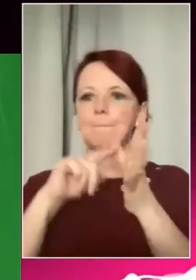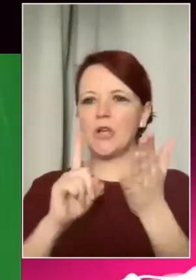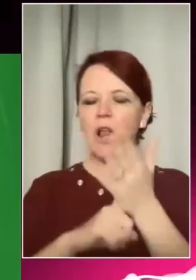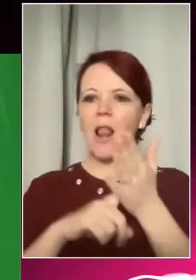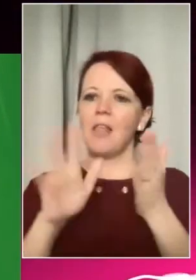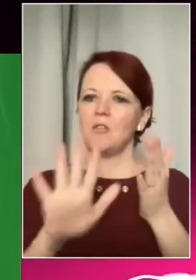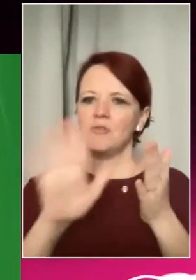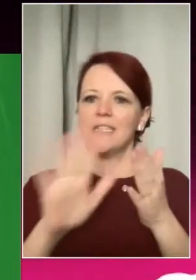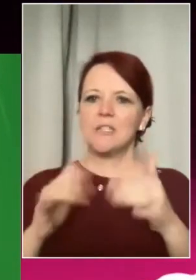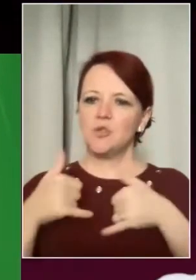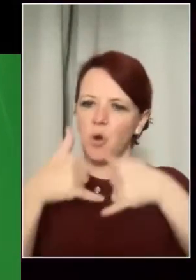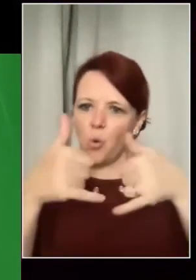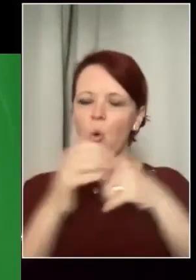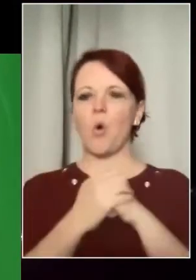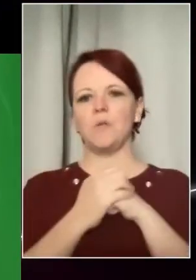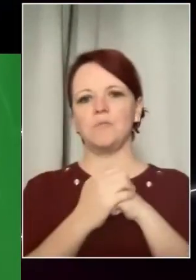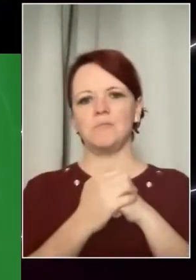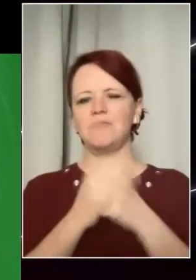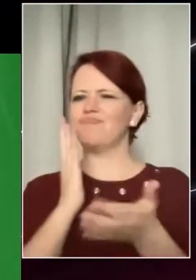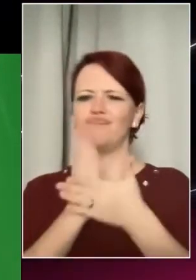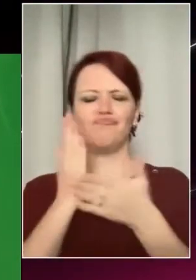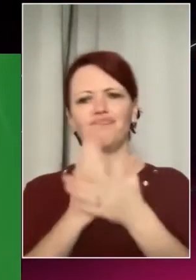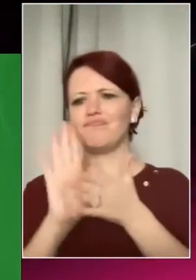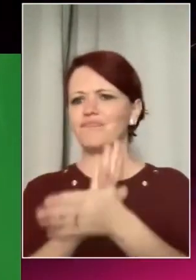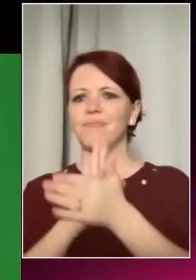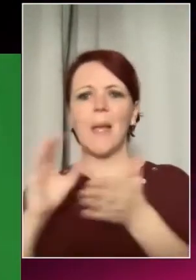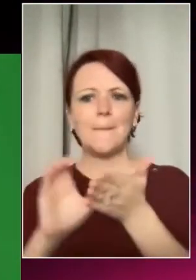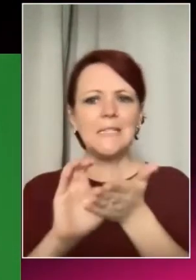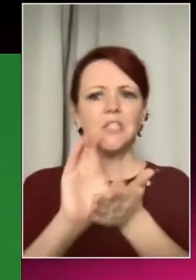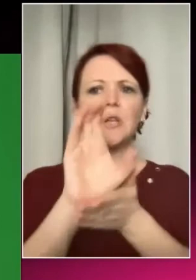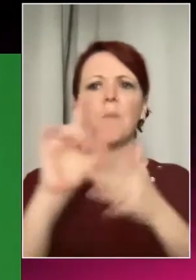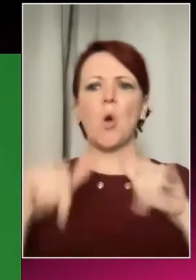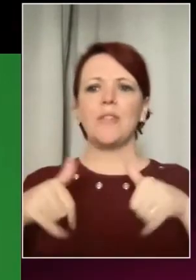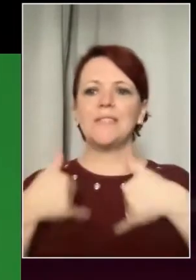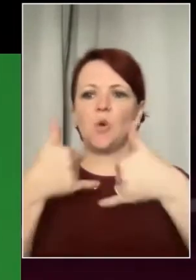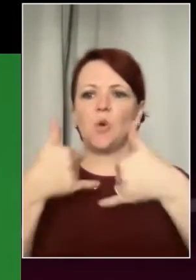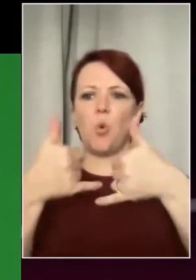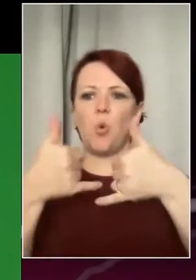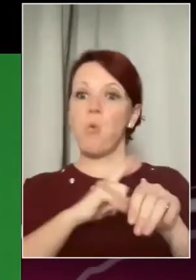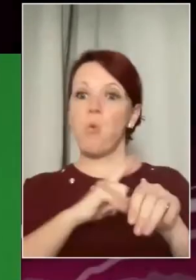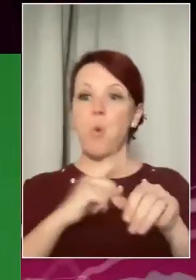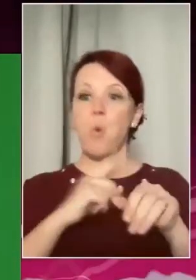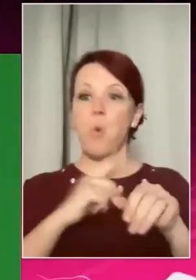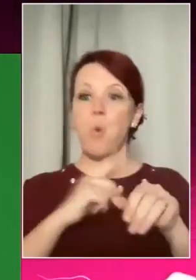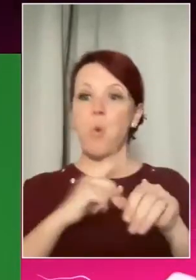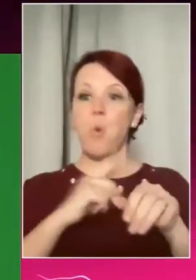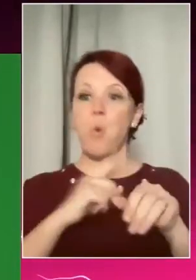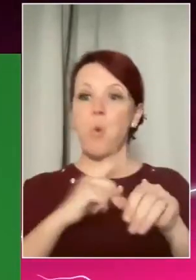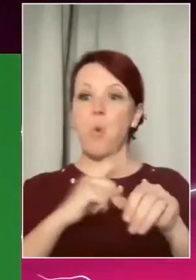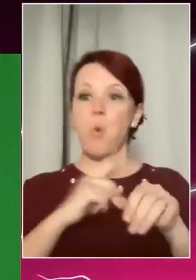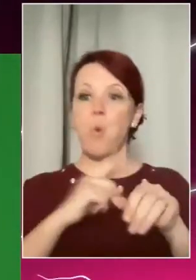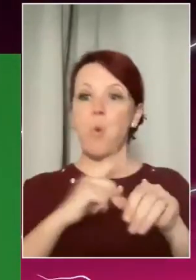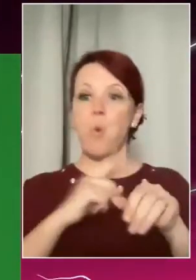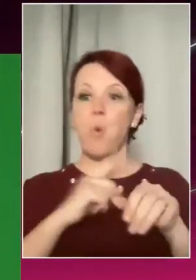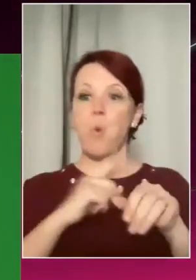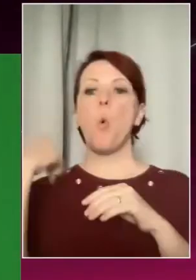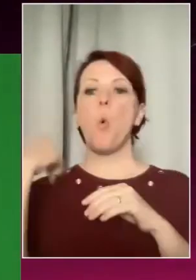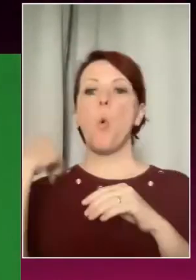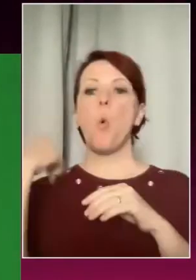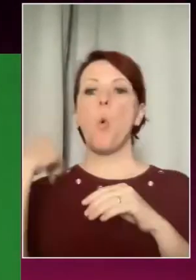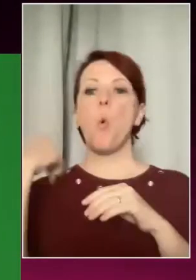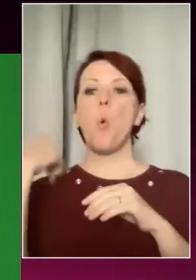sponsor these awards because we are celebrating 100 years of continuous apprenticeship delivery in